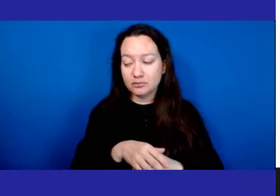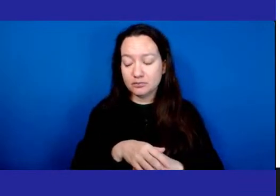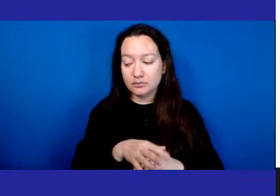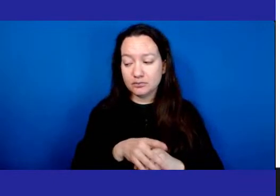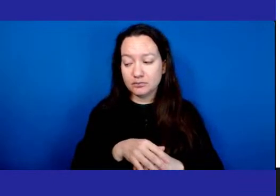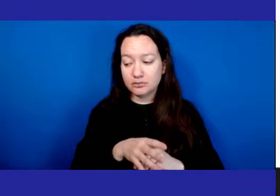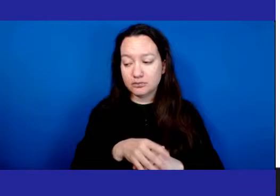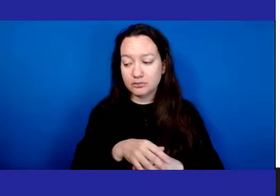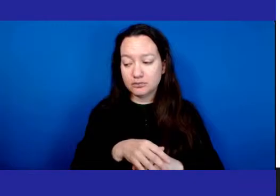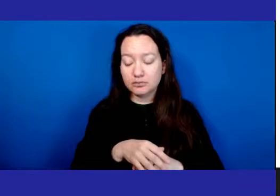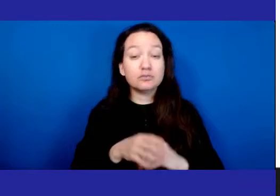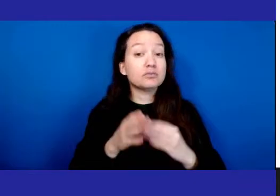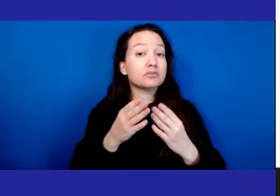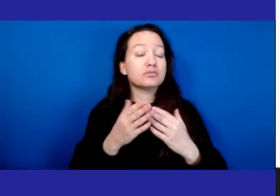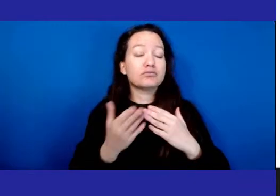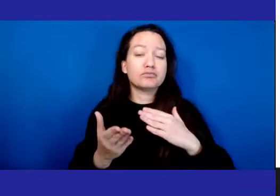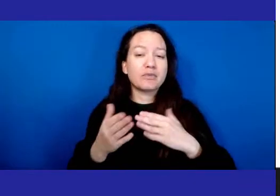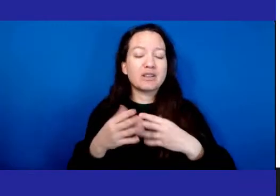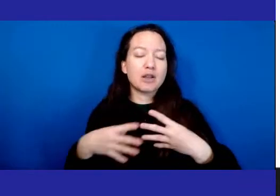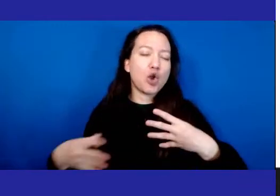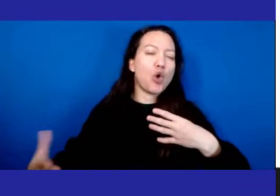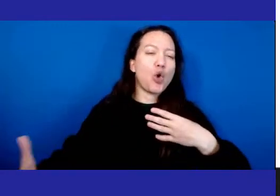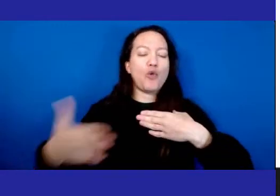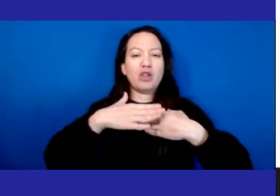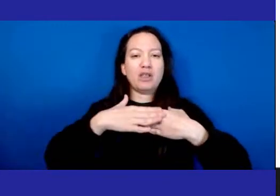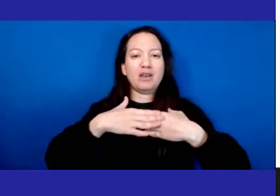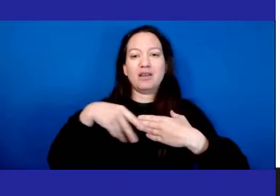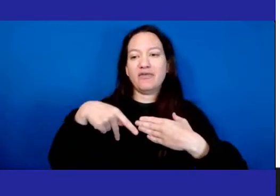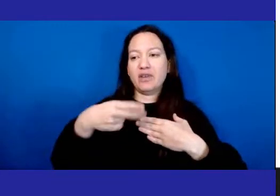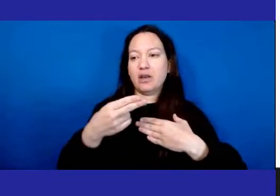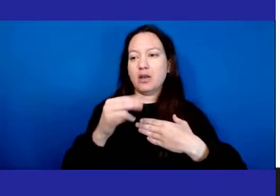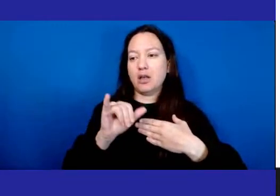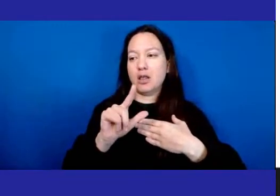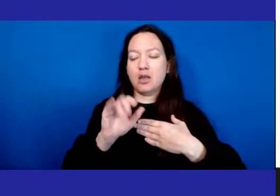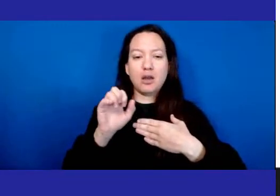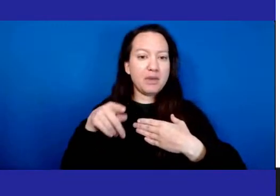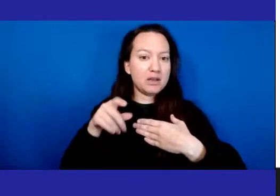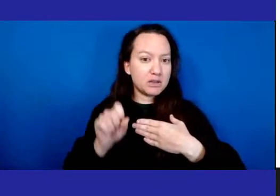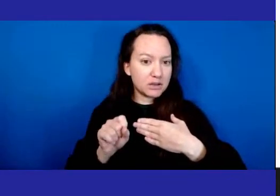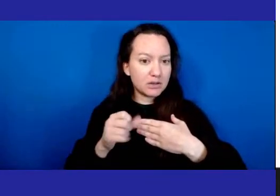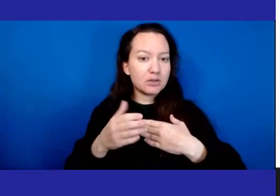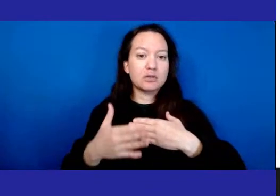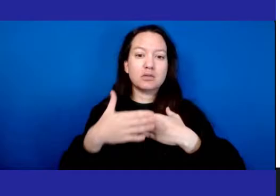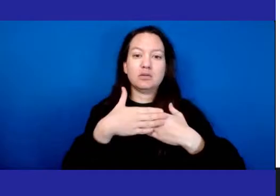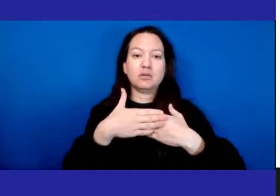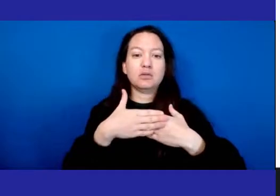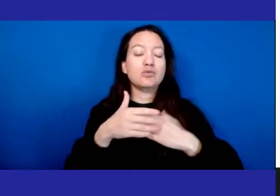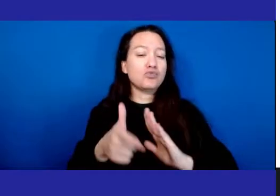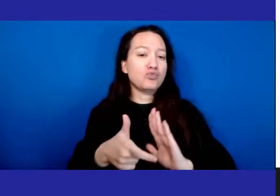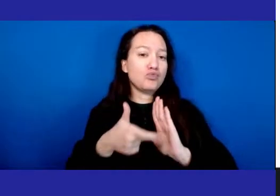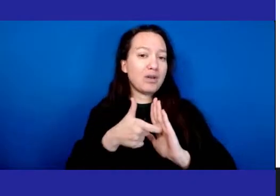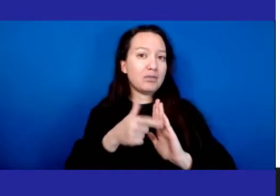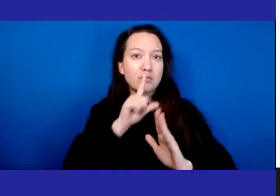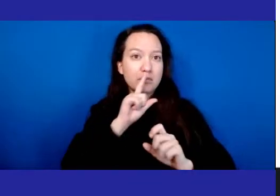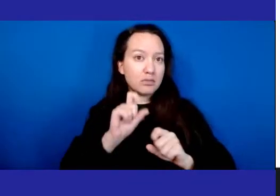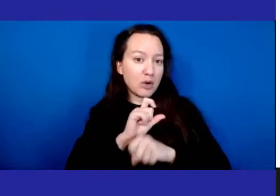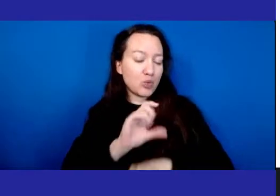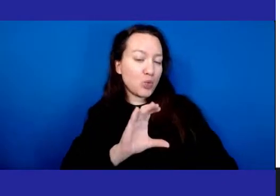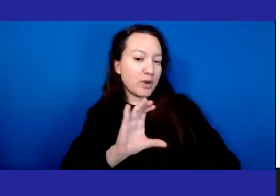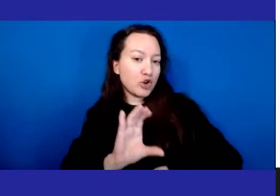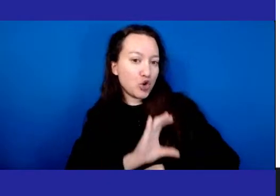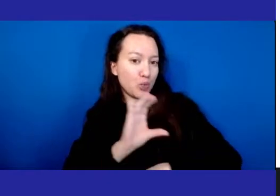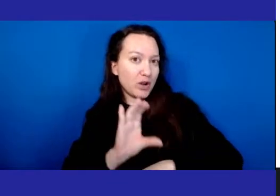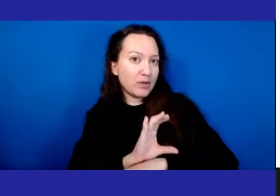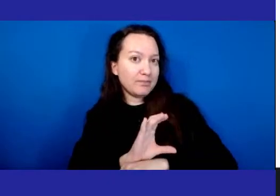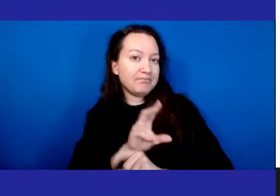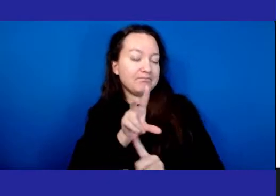basically is an overlay of Philips. It has to have an actual computer assigned